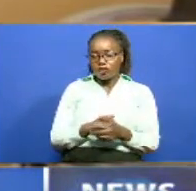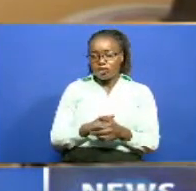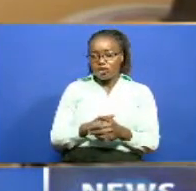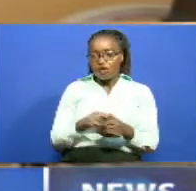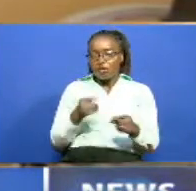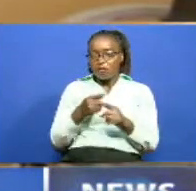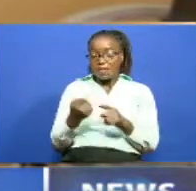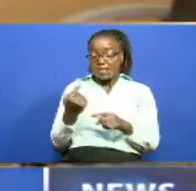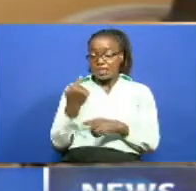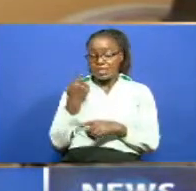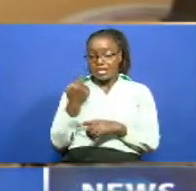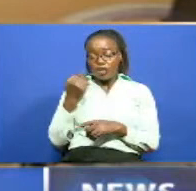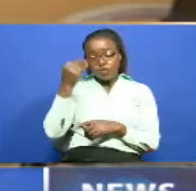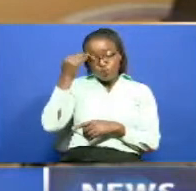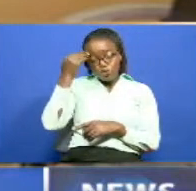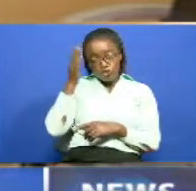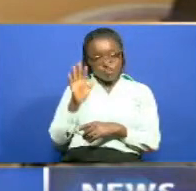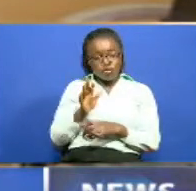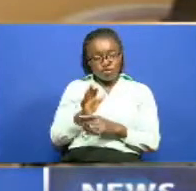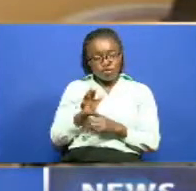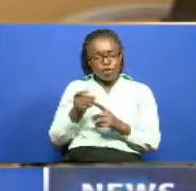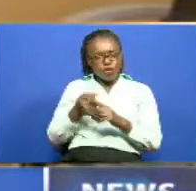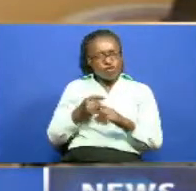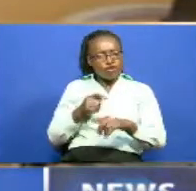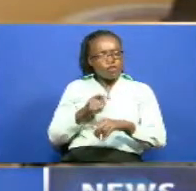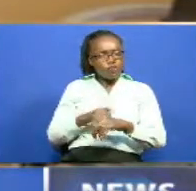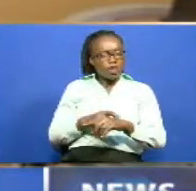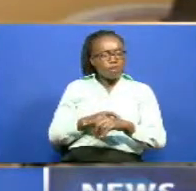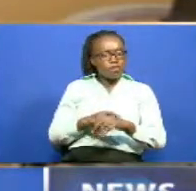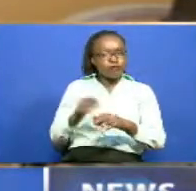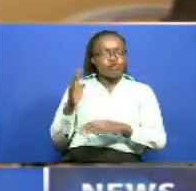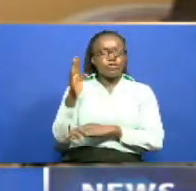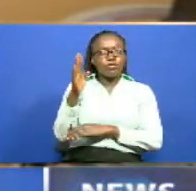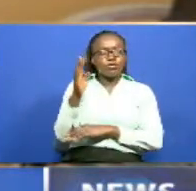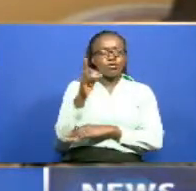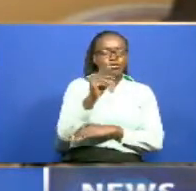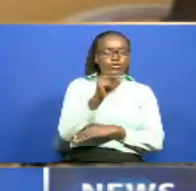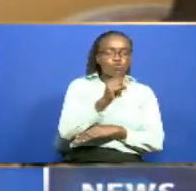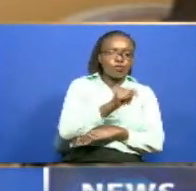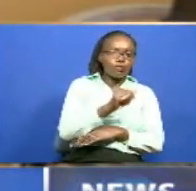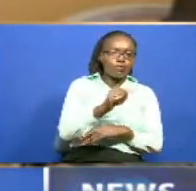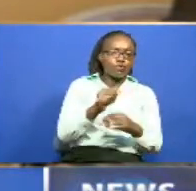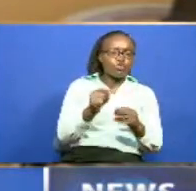Lakini jana hatuelewi kuanzia saa 6 mpaka saa 10 hao watu waliamua